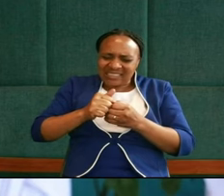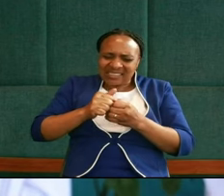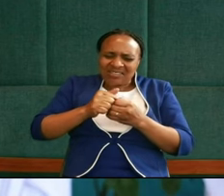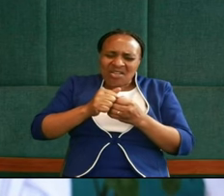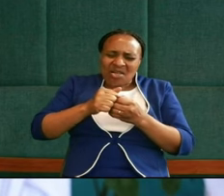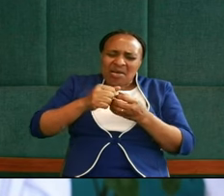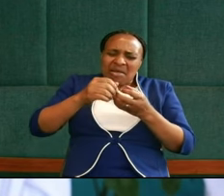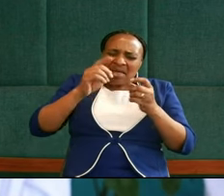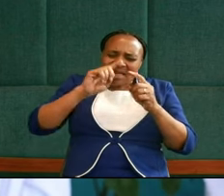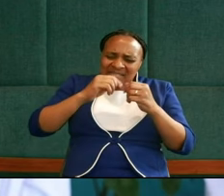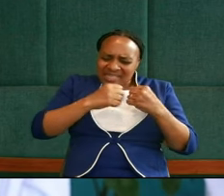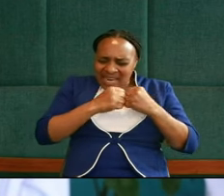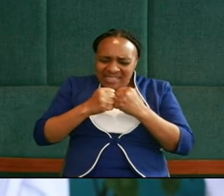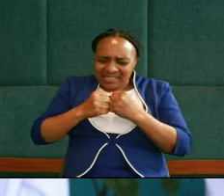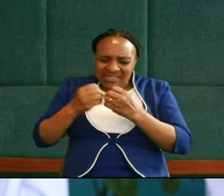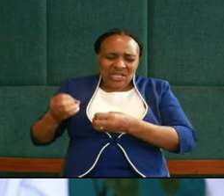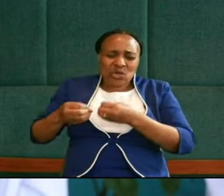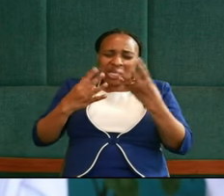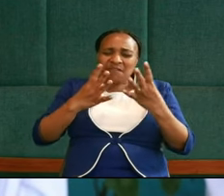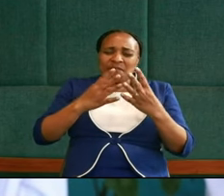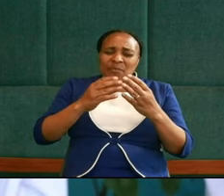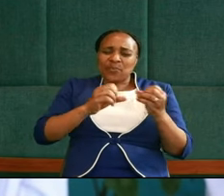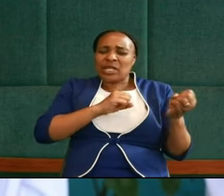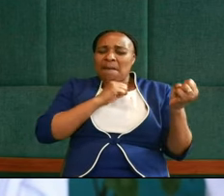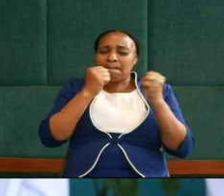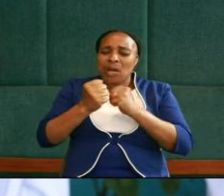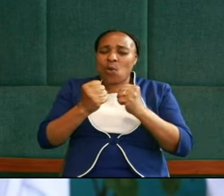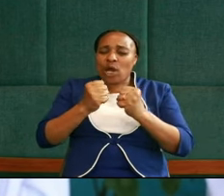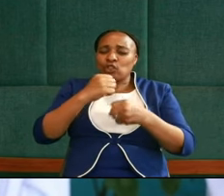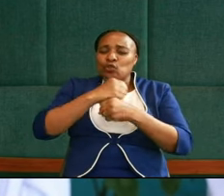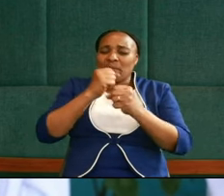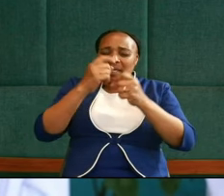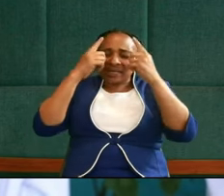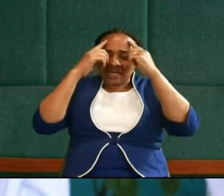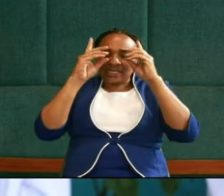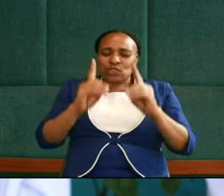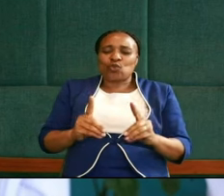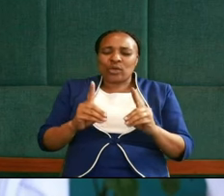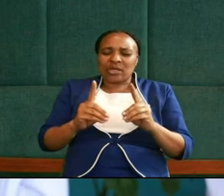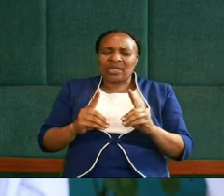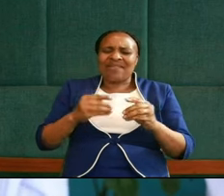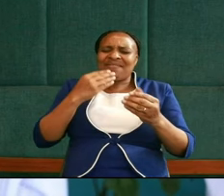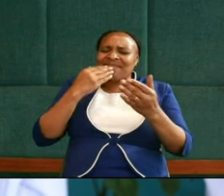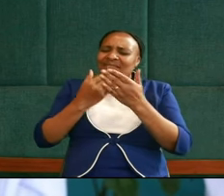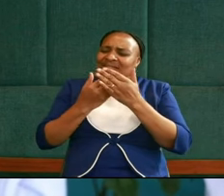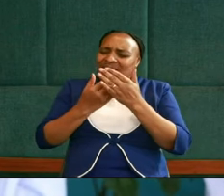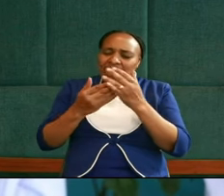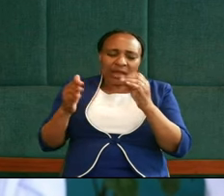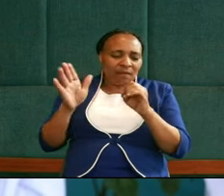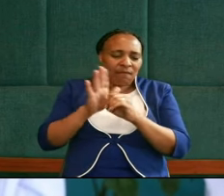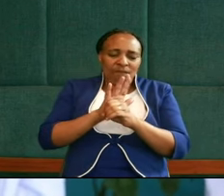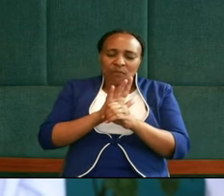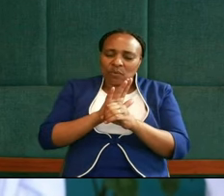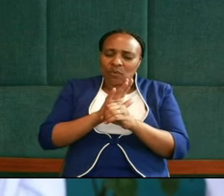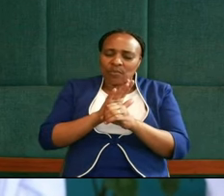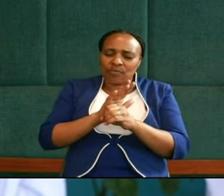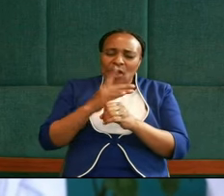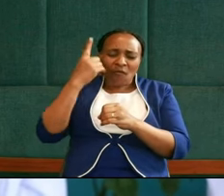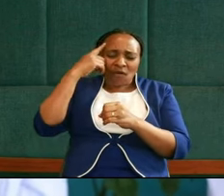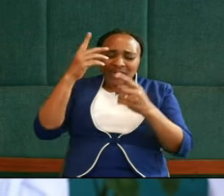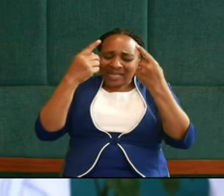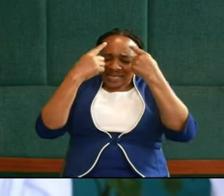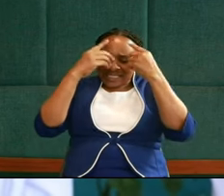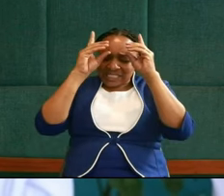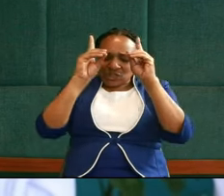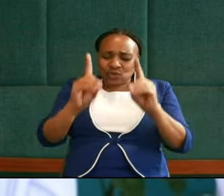and gives us the power to make a decision. We are so thankful for the decisions that